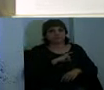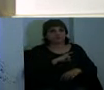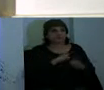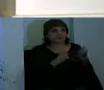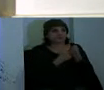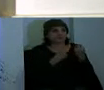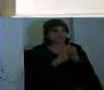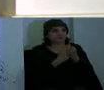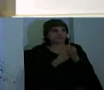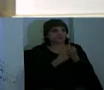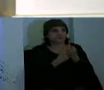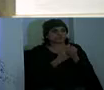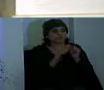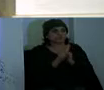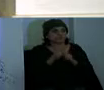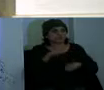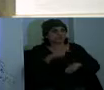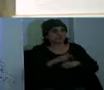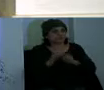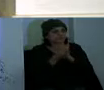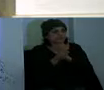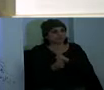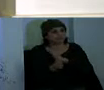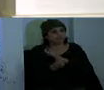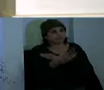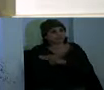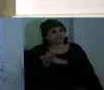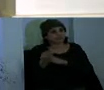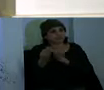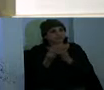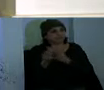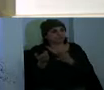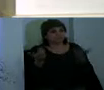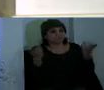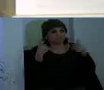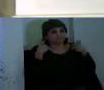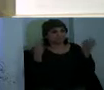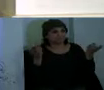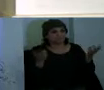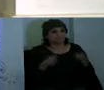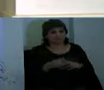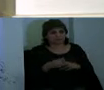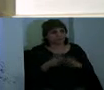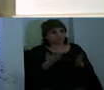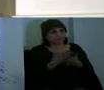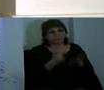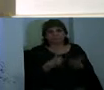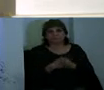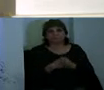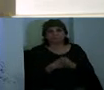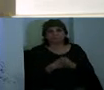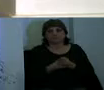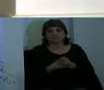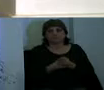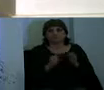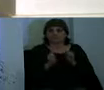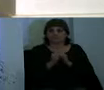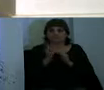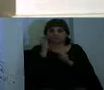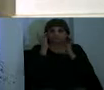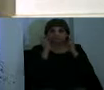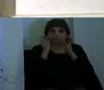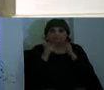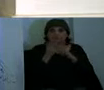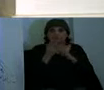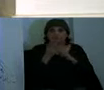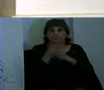our treasures. We recently received a video and the following thank you note from